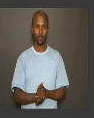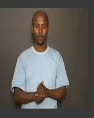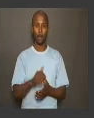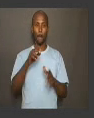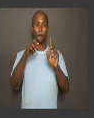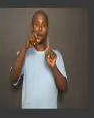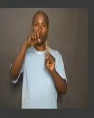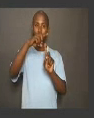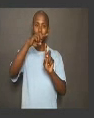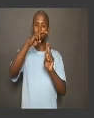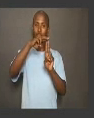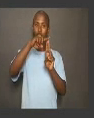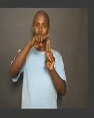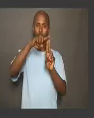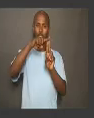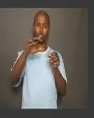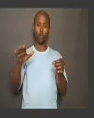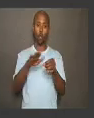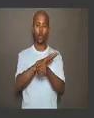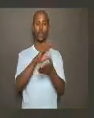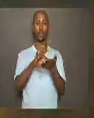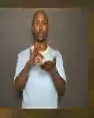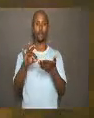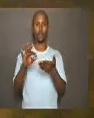Pi is a whole number.